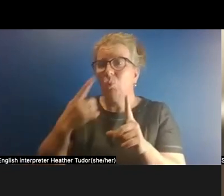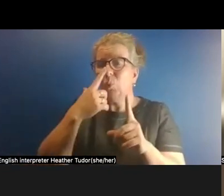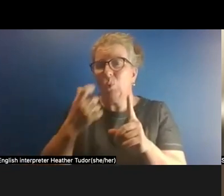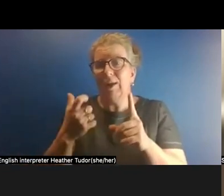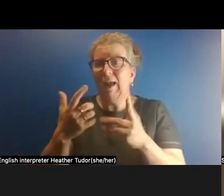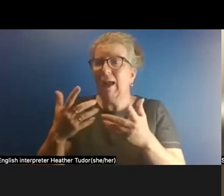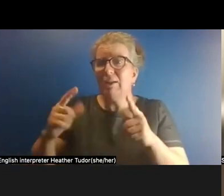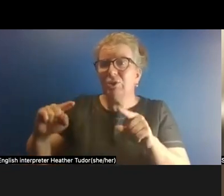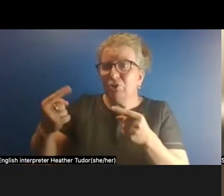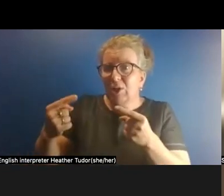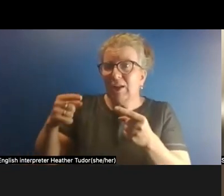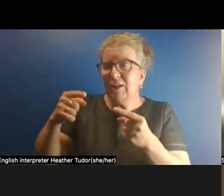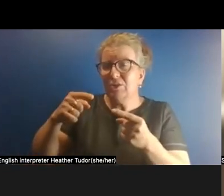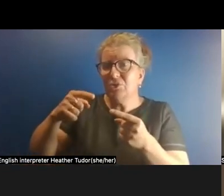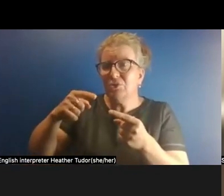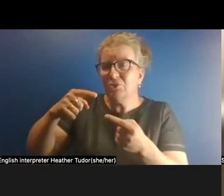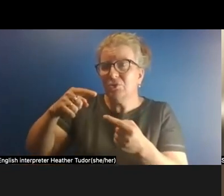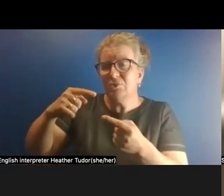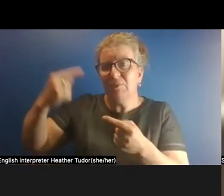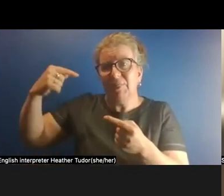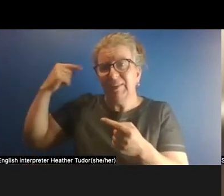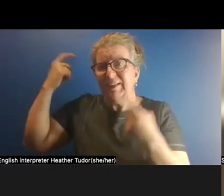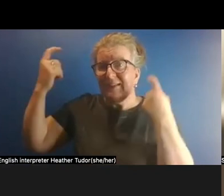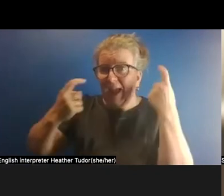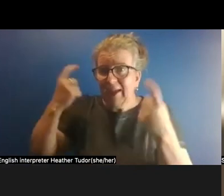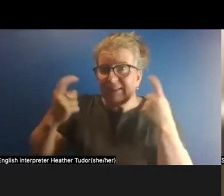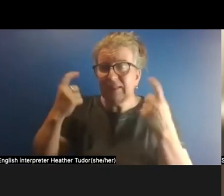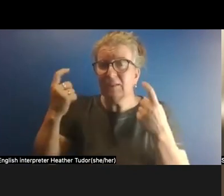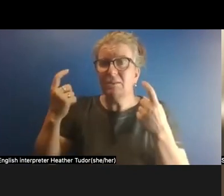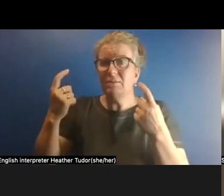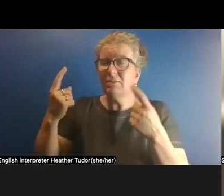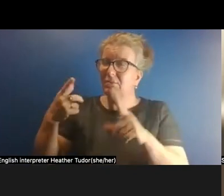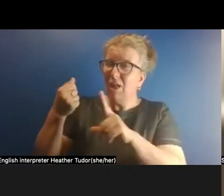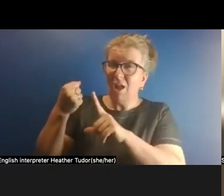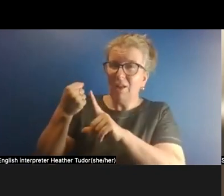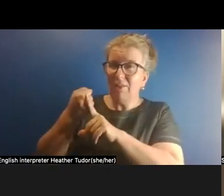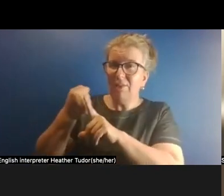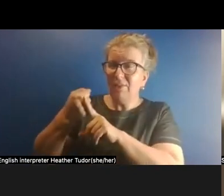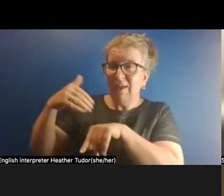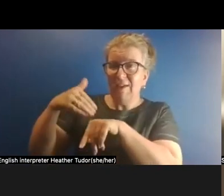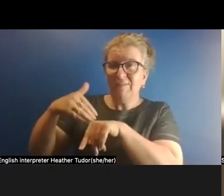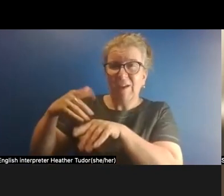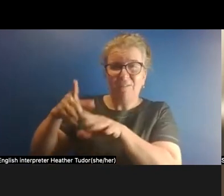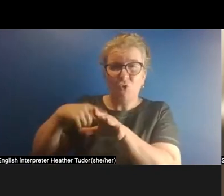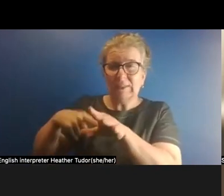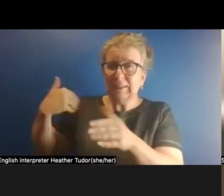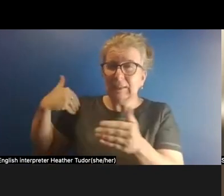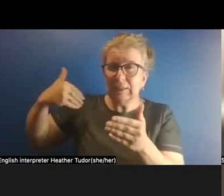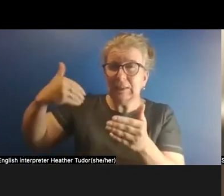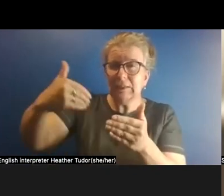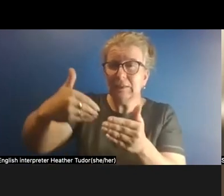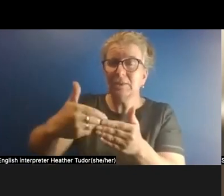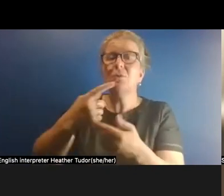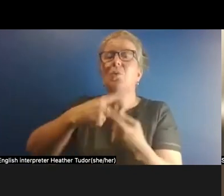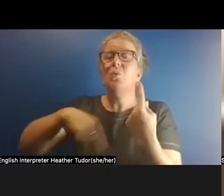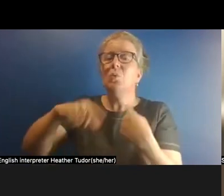happened and affected us for years. I just think it was just a really interesting way of saying that we can do something. It doesn't have to be an